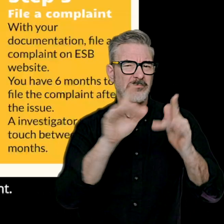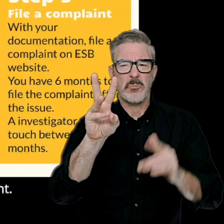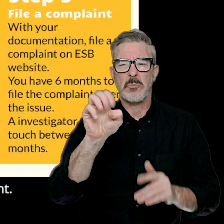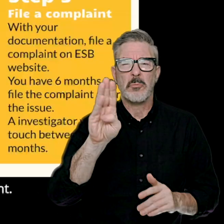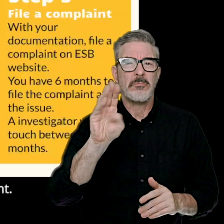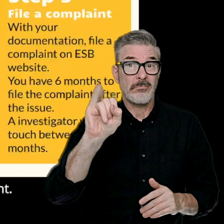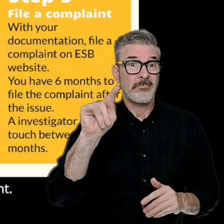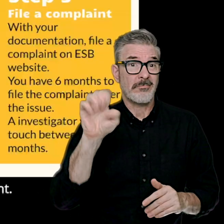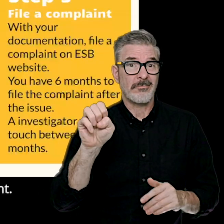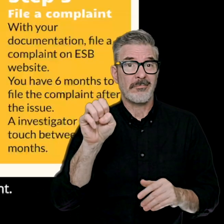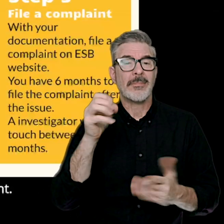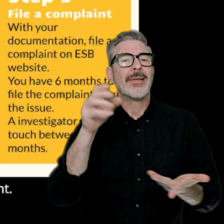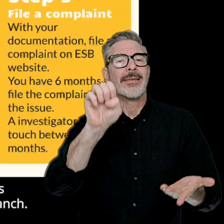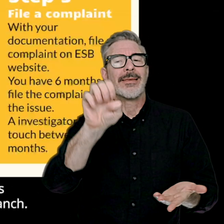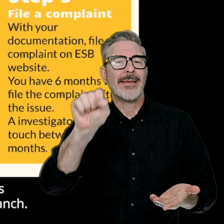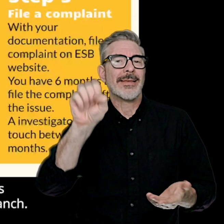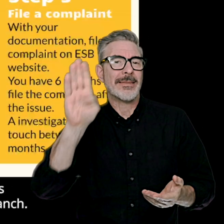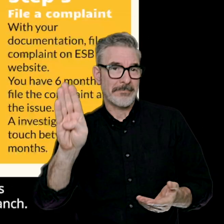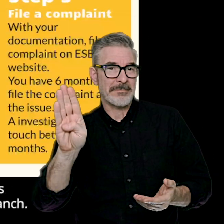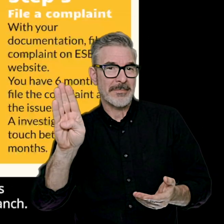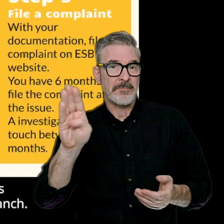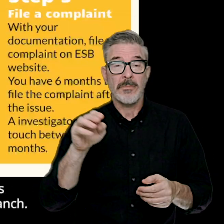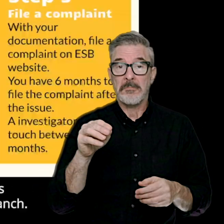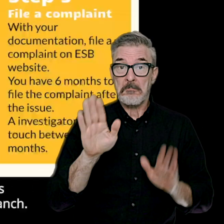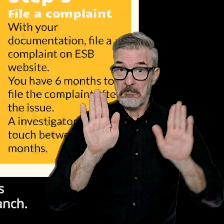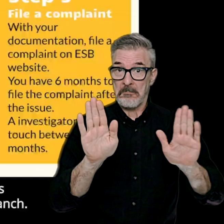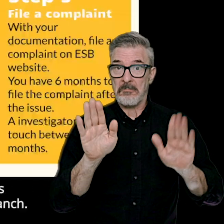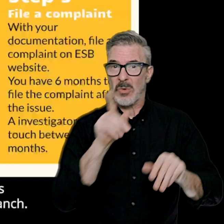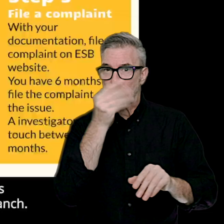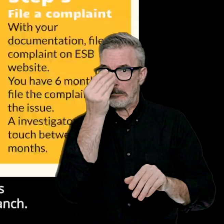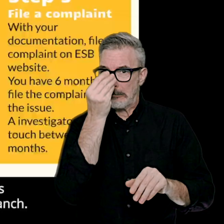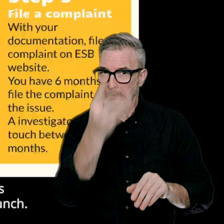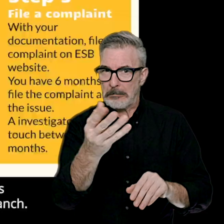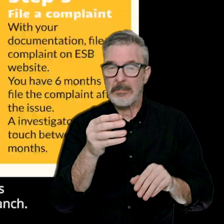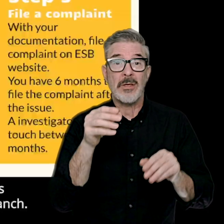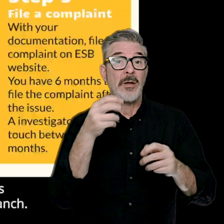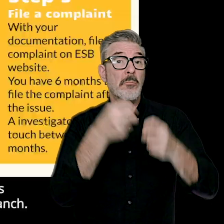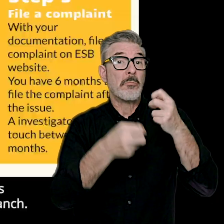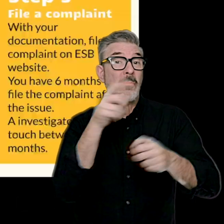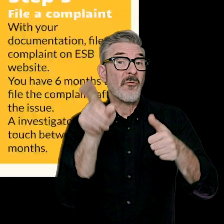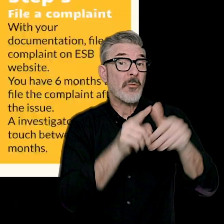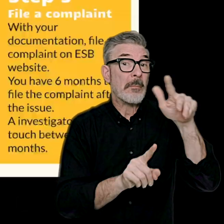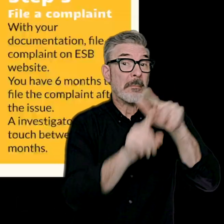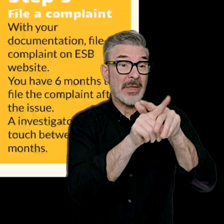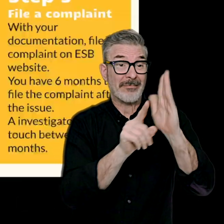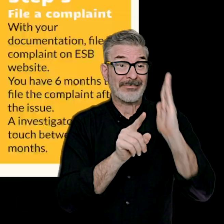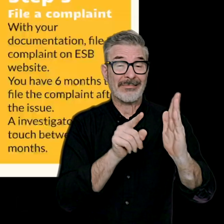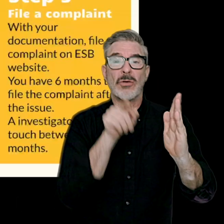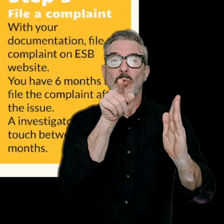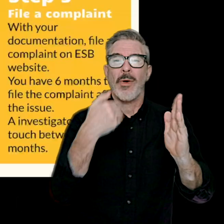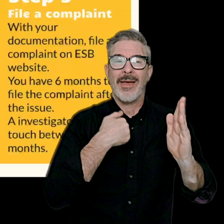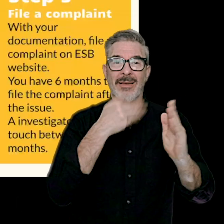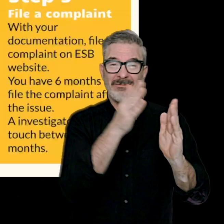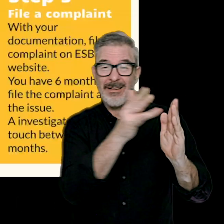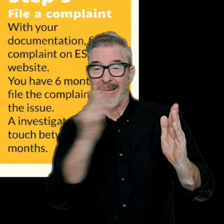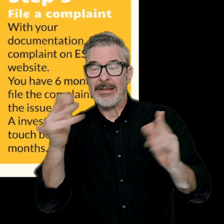complaint. With your documentation, you could file a complaint on the ESB's website, the Employment Standards Branch. It's important to